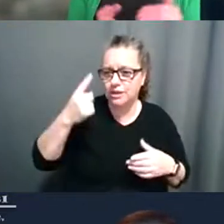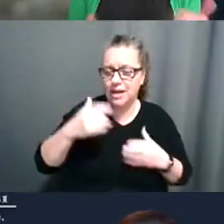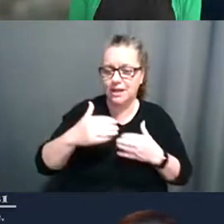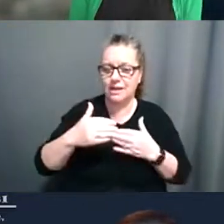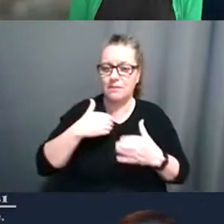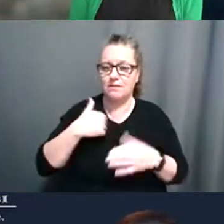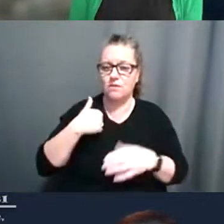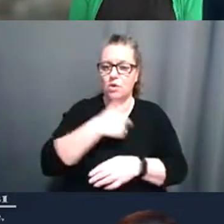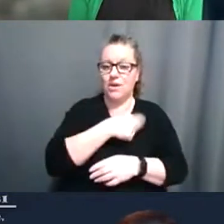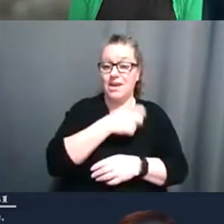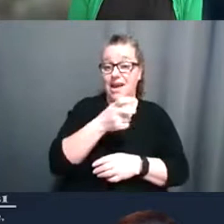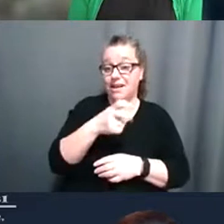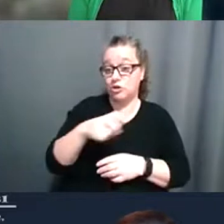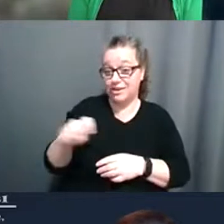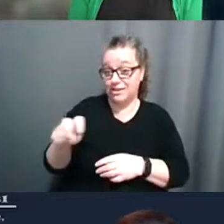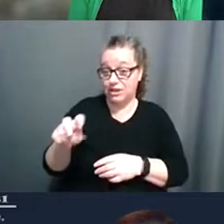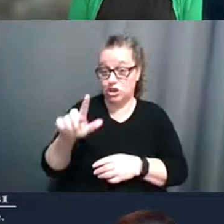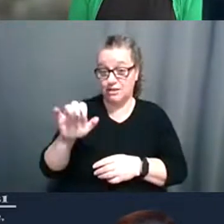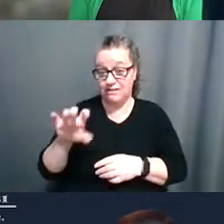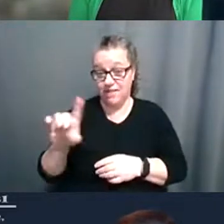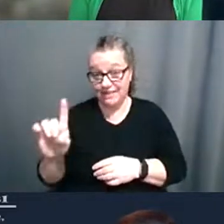transition of the lead.